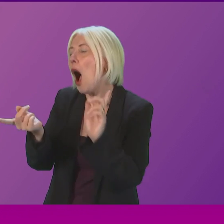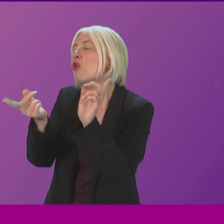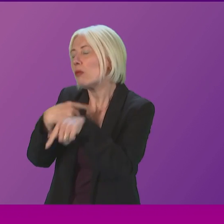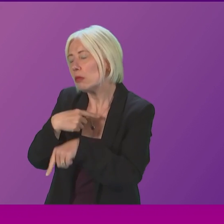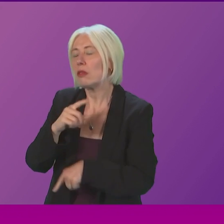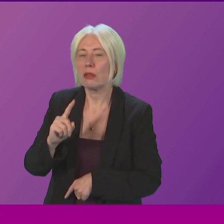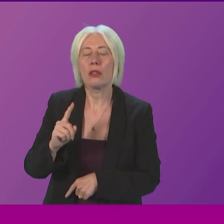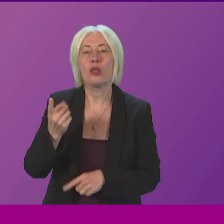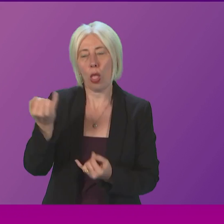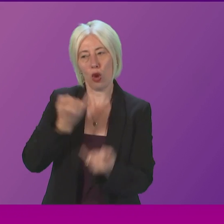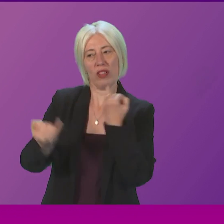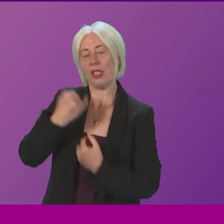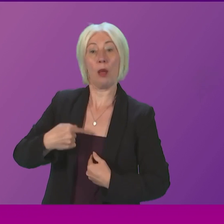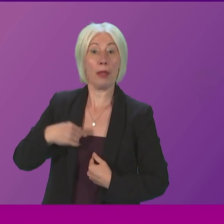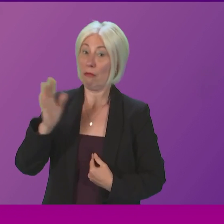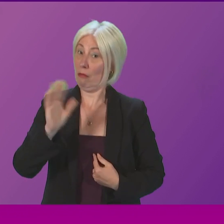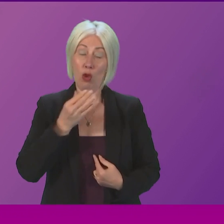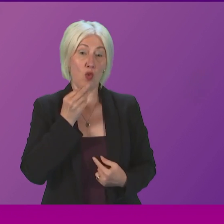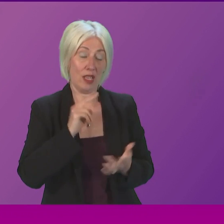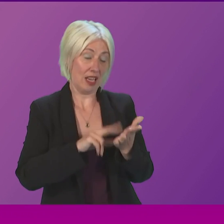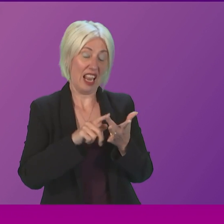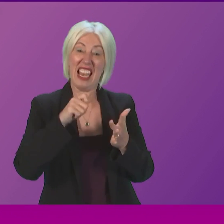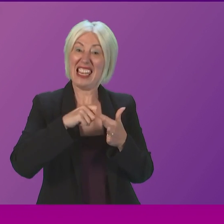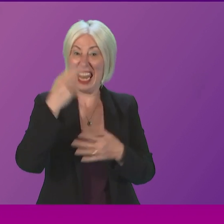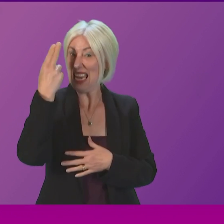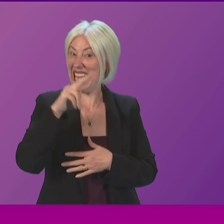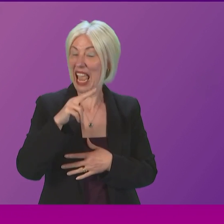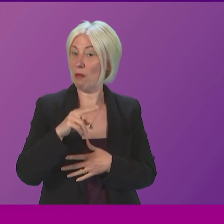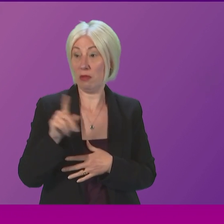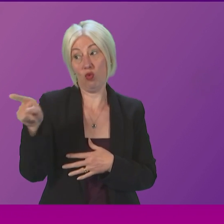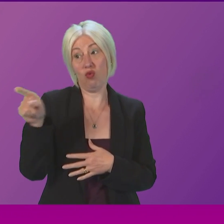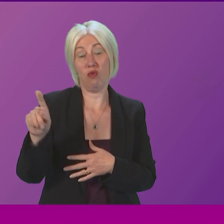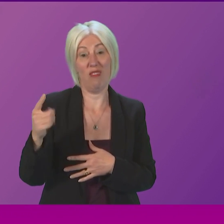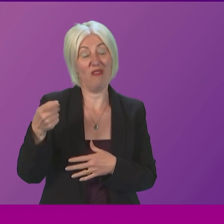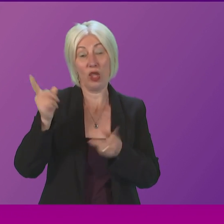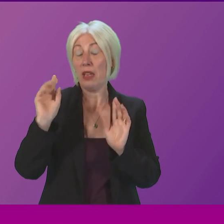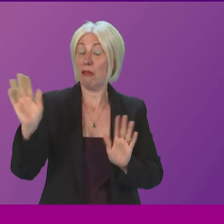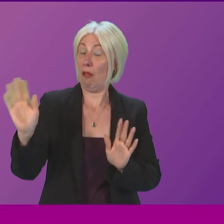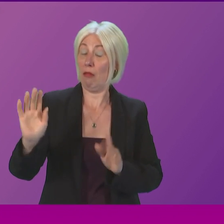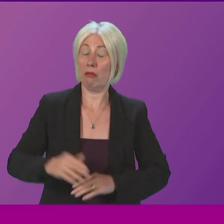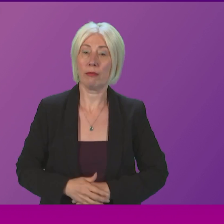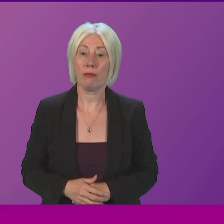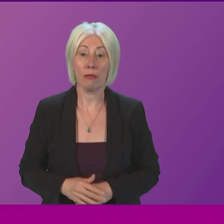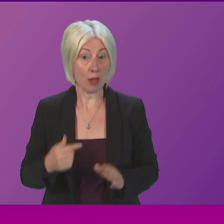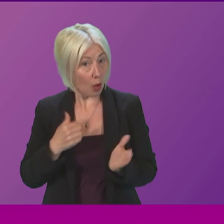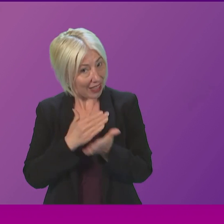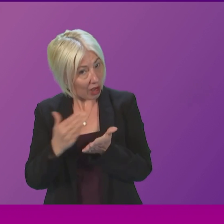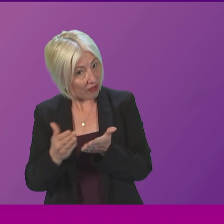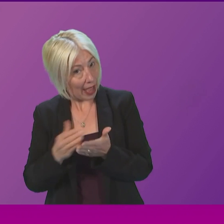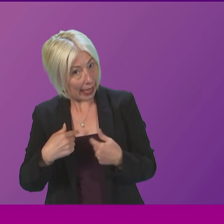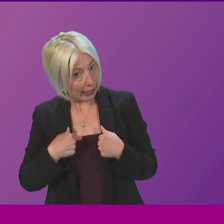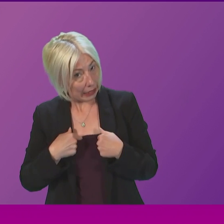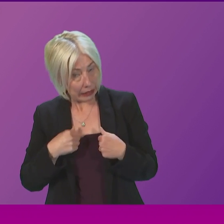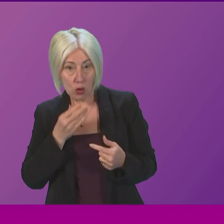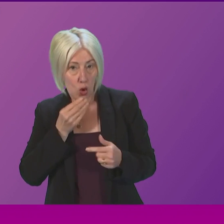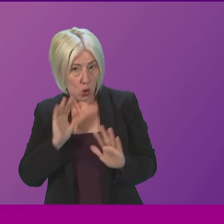criticism the First Minister made of me. I wasn't using any nicknames to the First Minister. I was clarifying that I was not